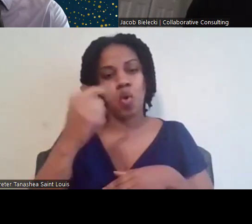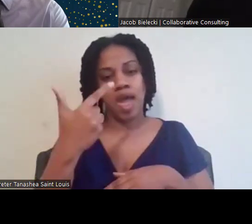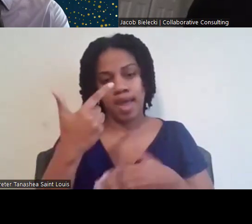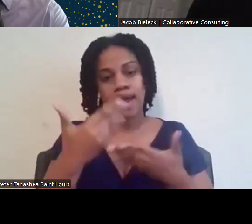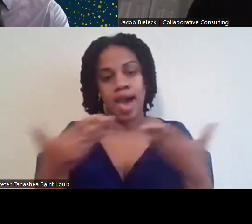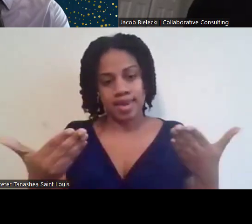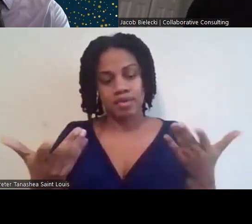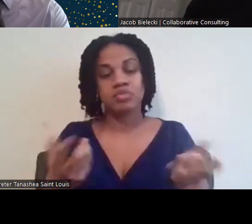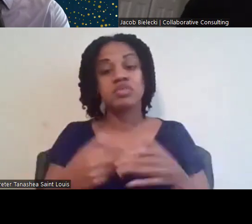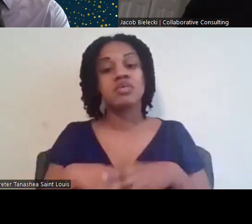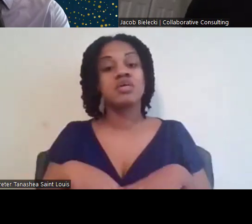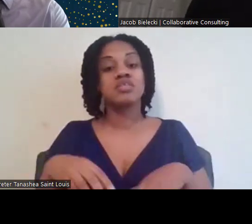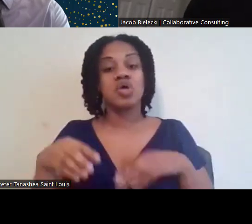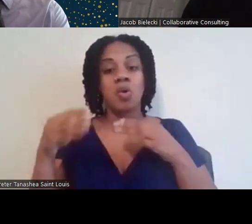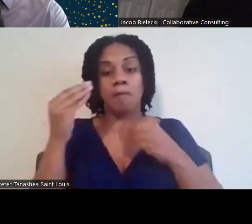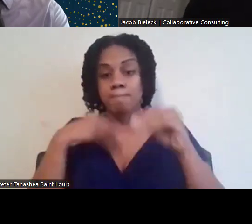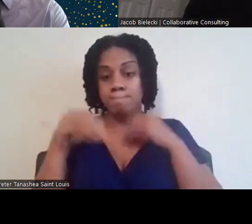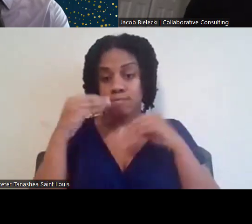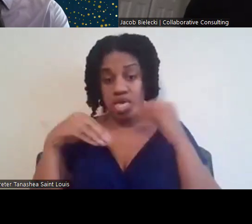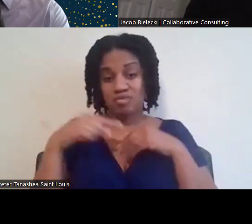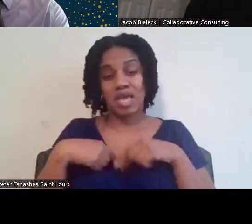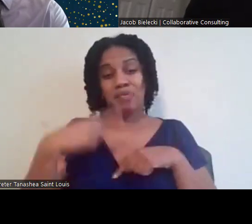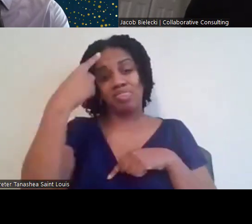When it comes to meals, you know, I think that, you know, I would